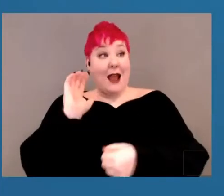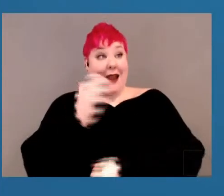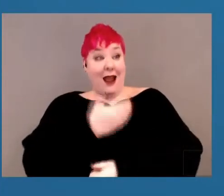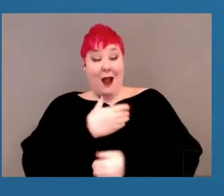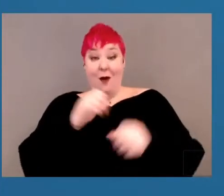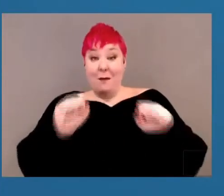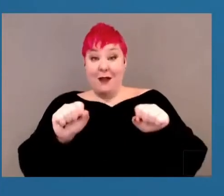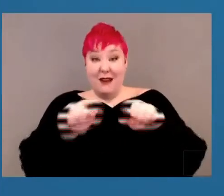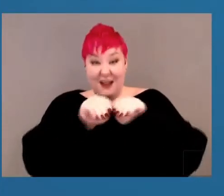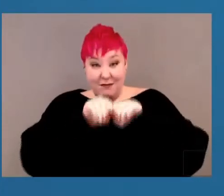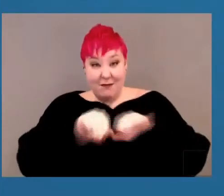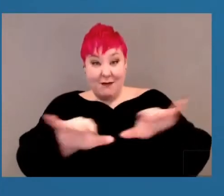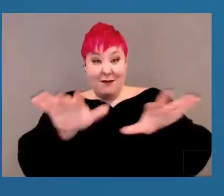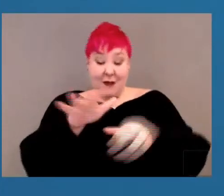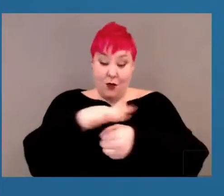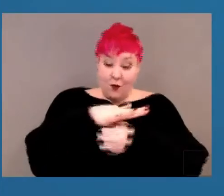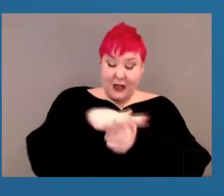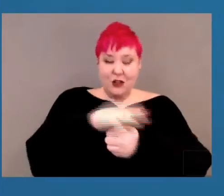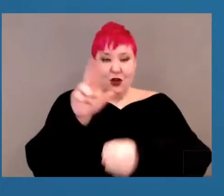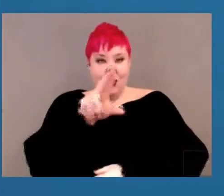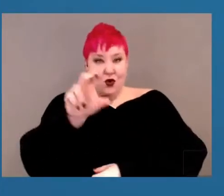Governor.